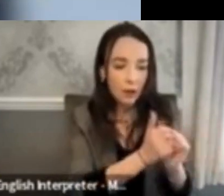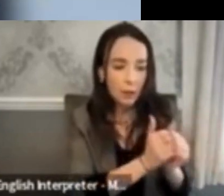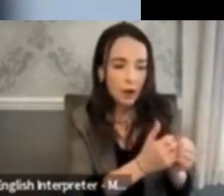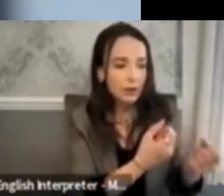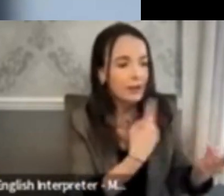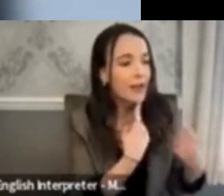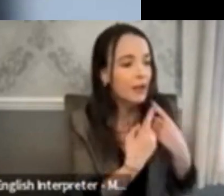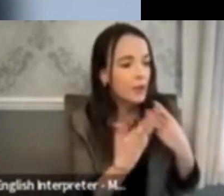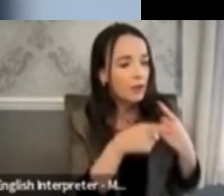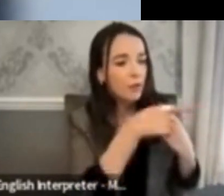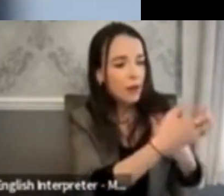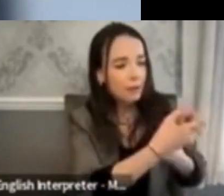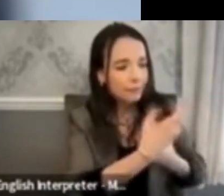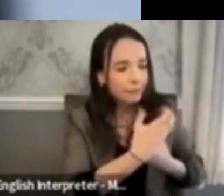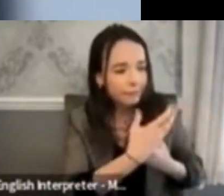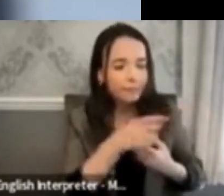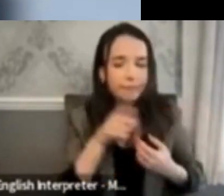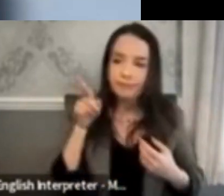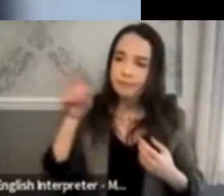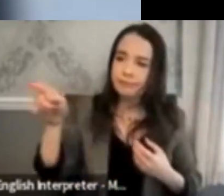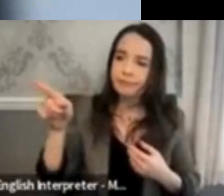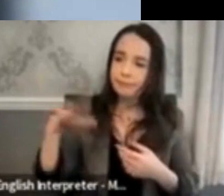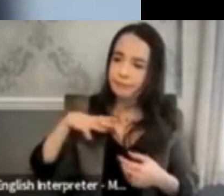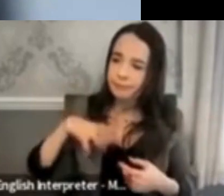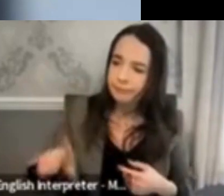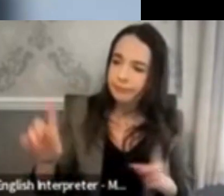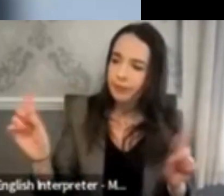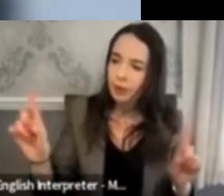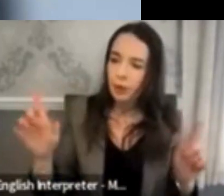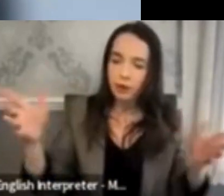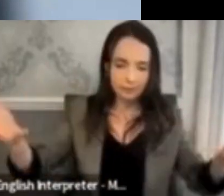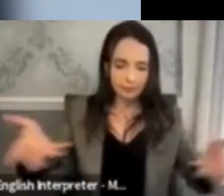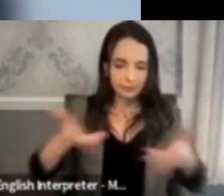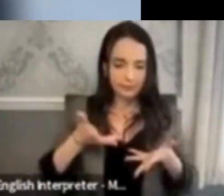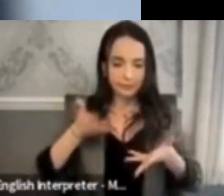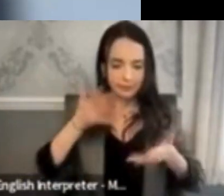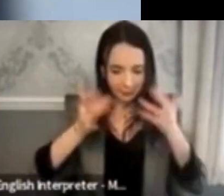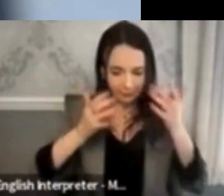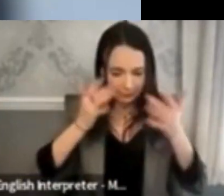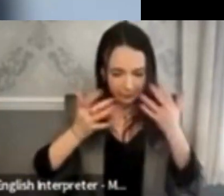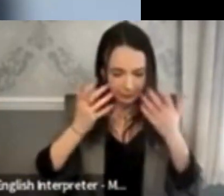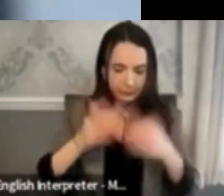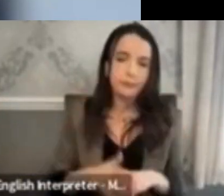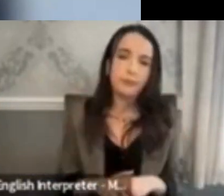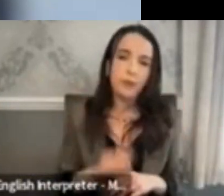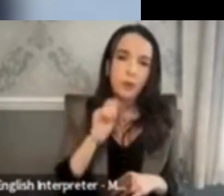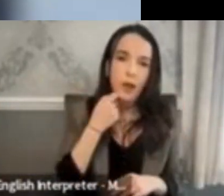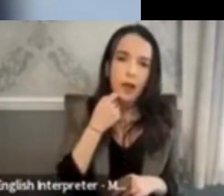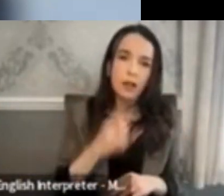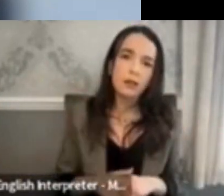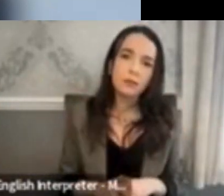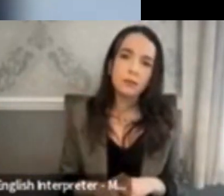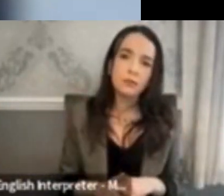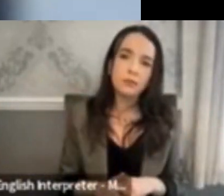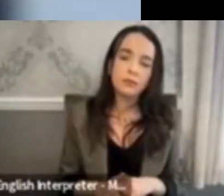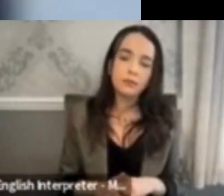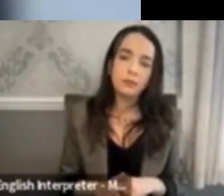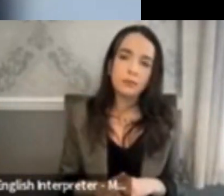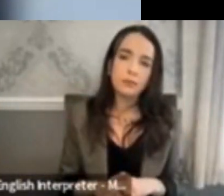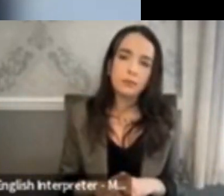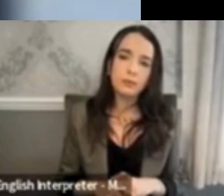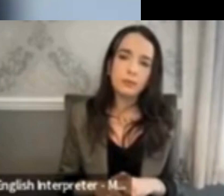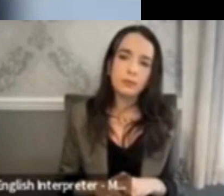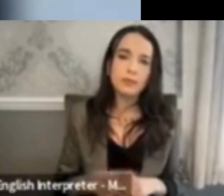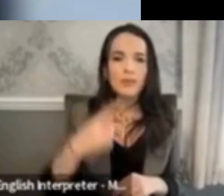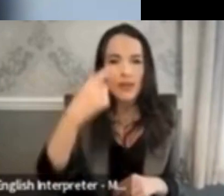be decided, but as well as local authority music hub lead organisations and their partners, in considering the